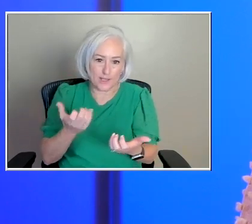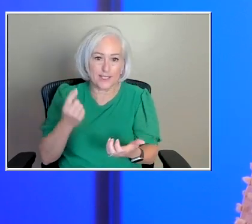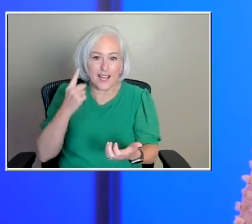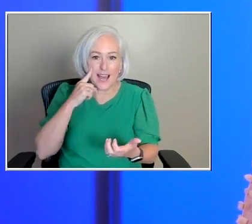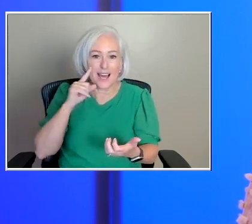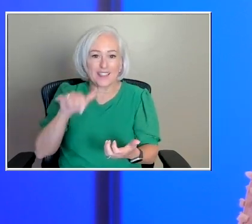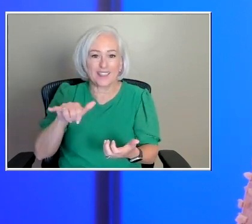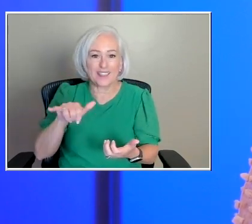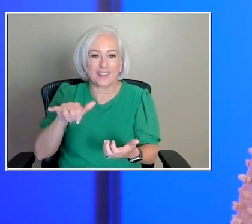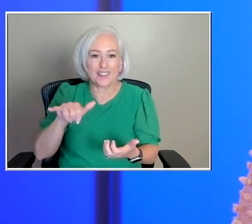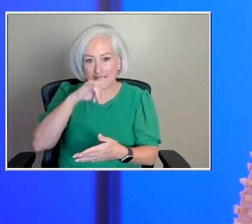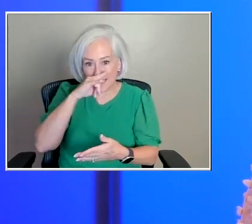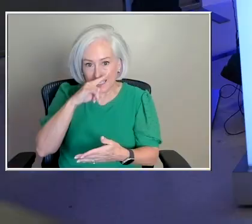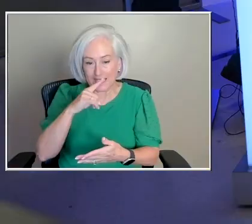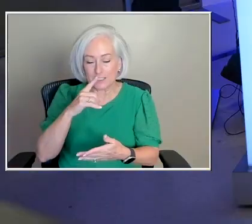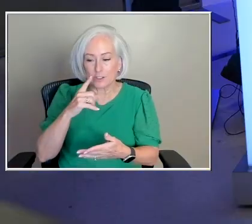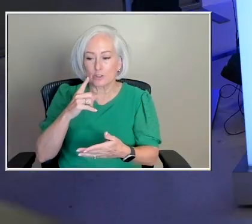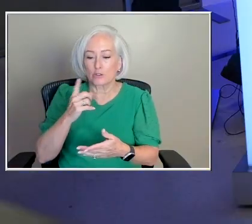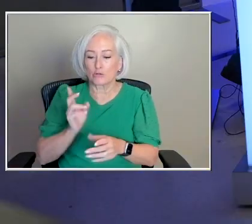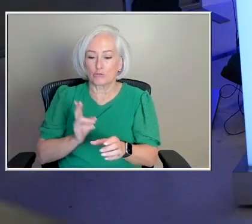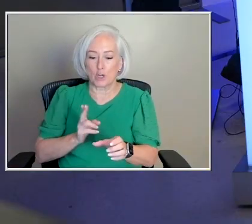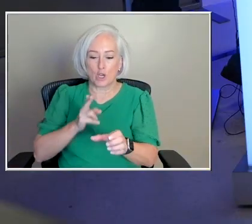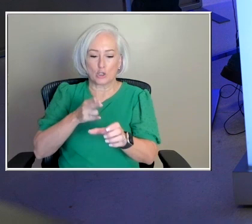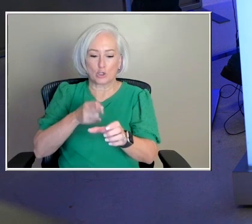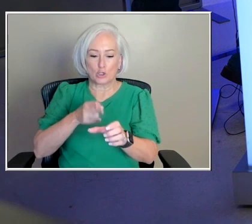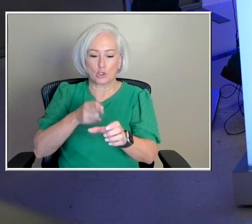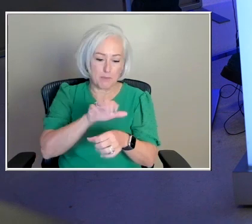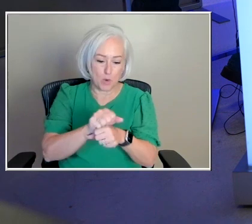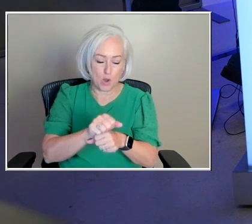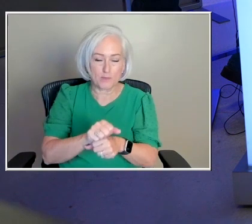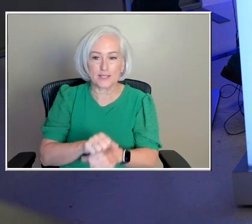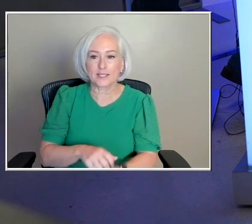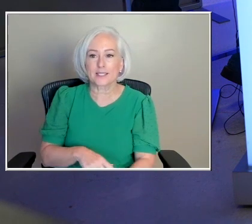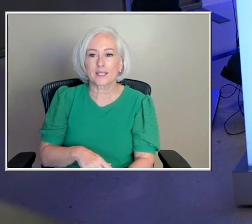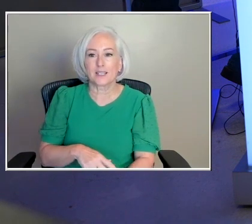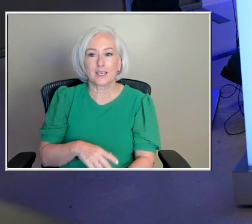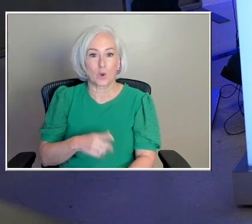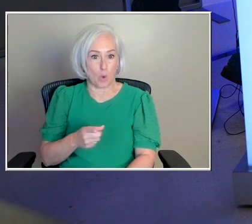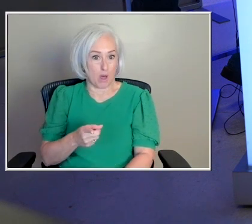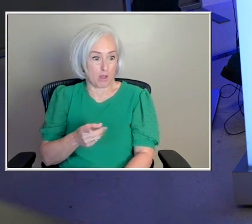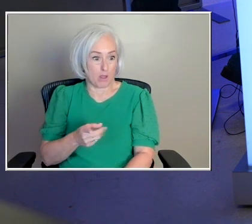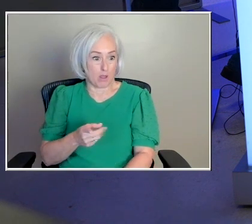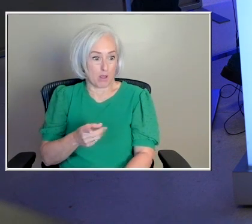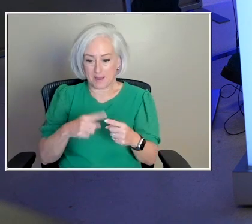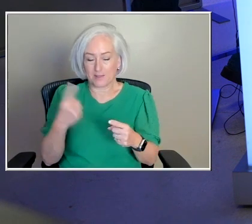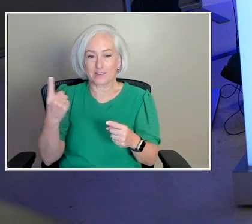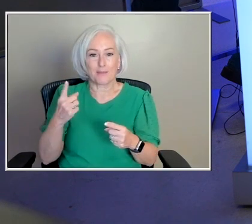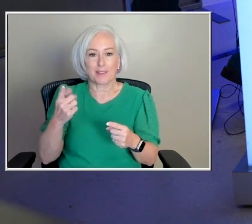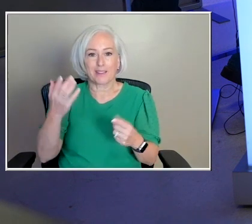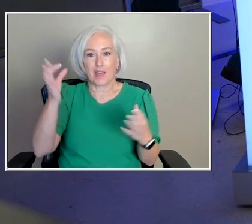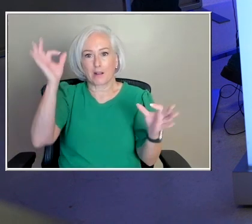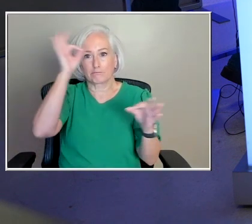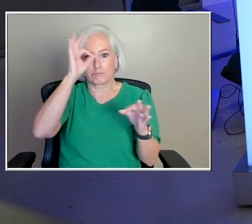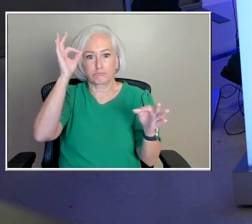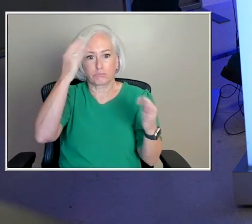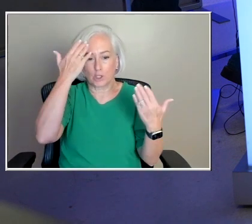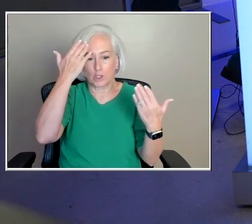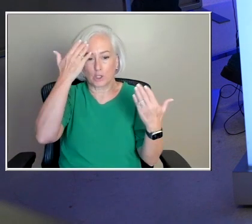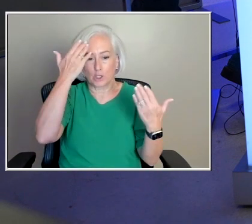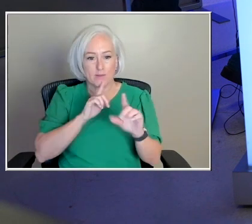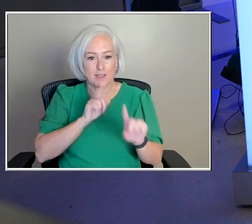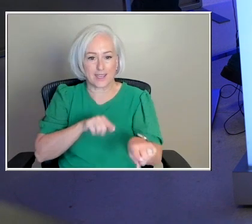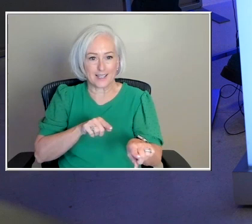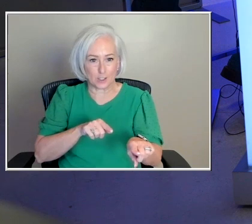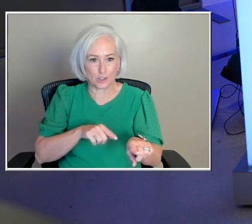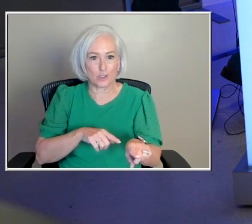along to certain things. Well, you're talking about something you don't even have all the answers to, right? True. It's just trying to bring some peace about what's to